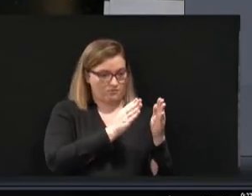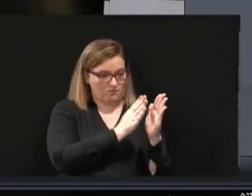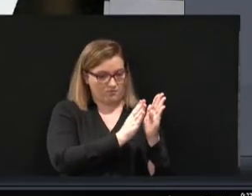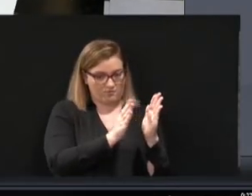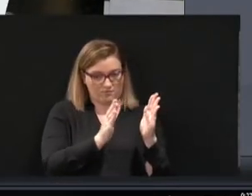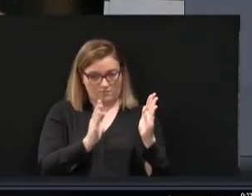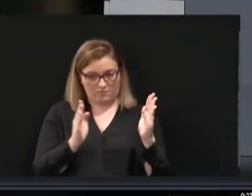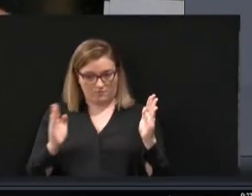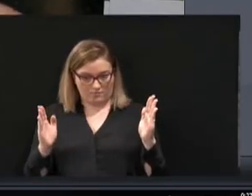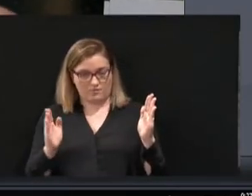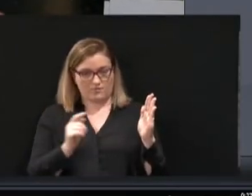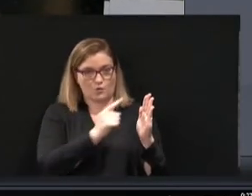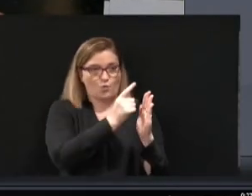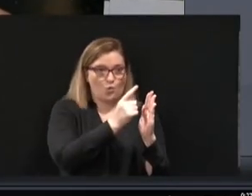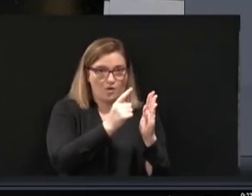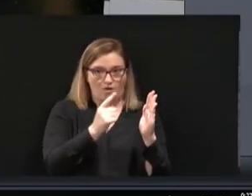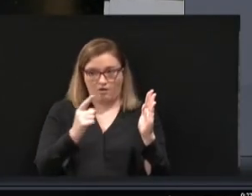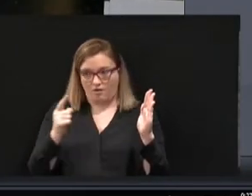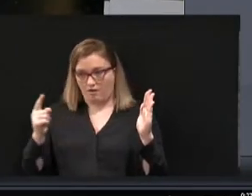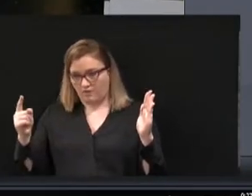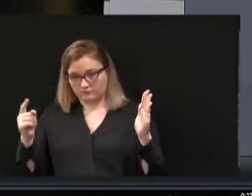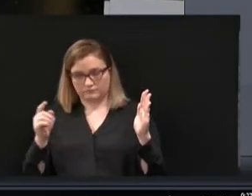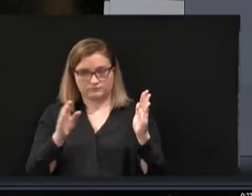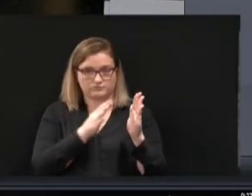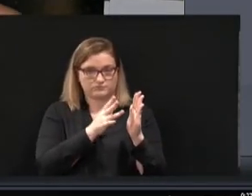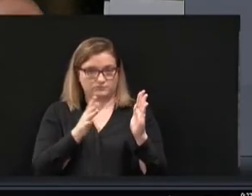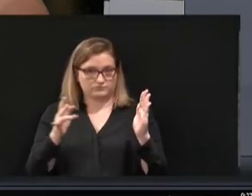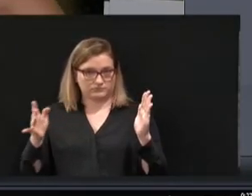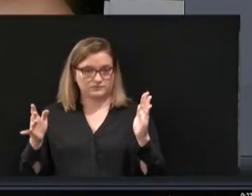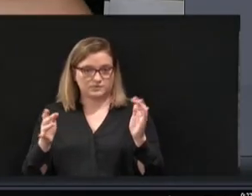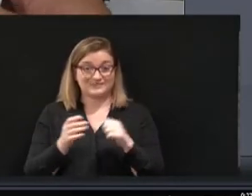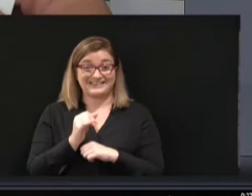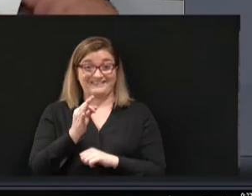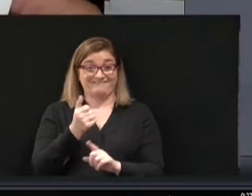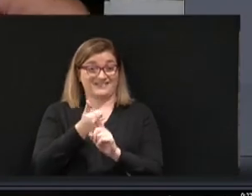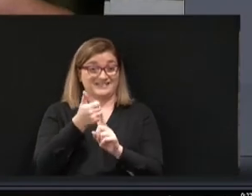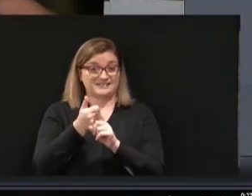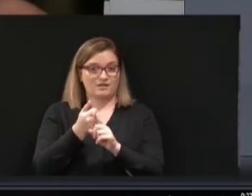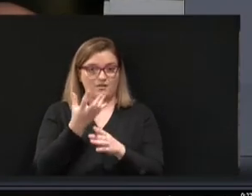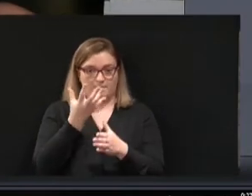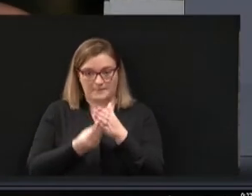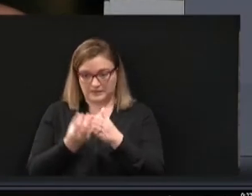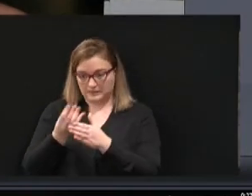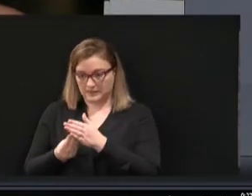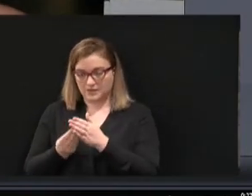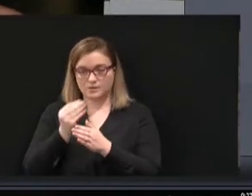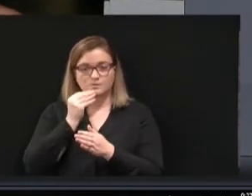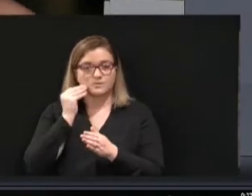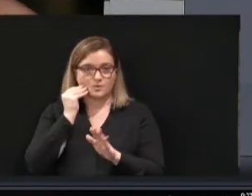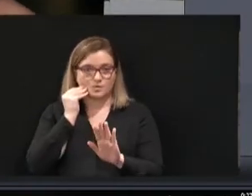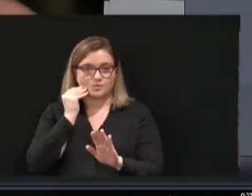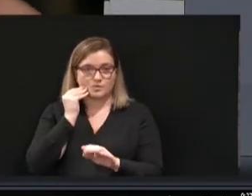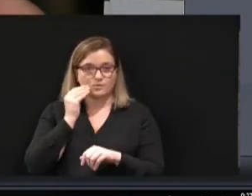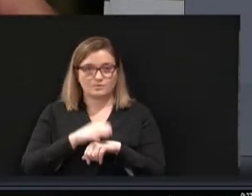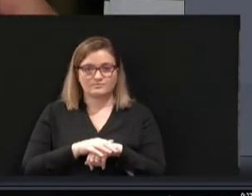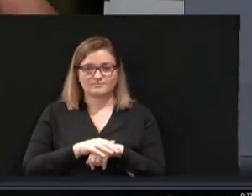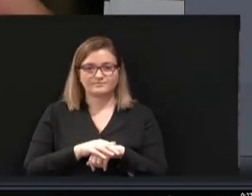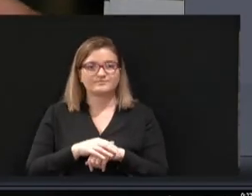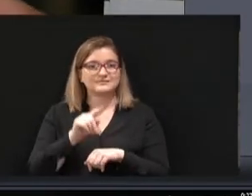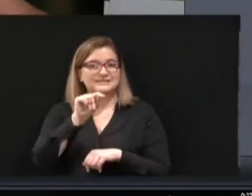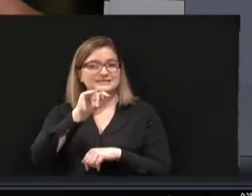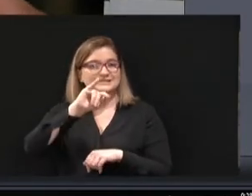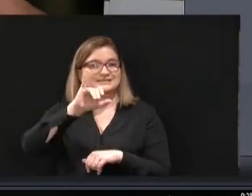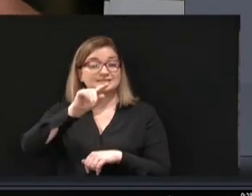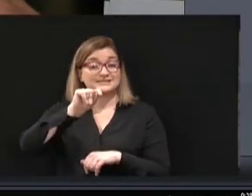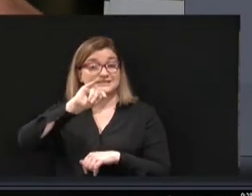missing a few supplemental decks. So if you're missing one at home, TJ sent the link. So TJ